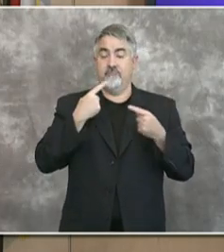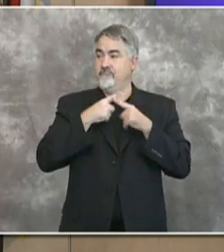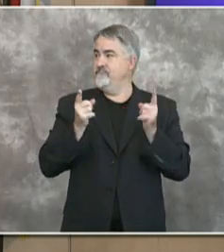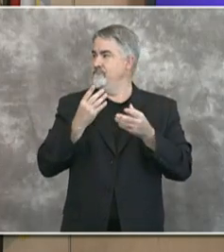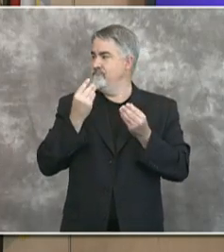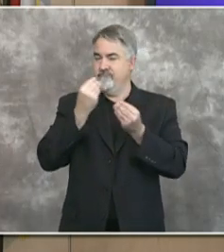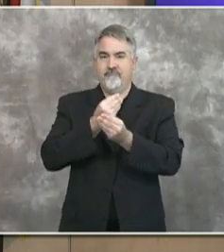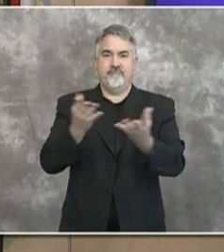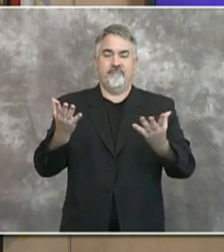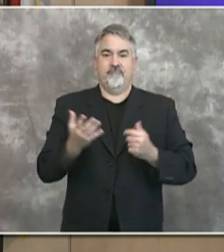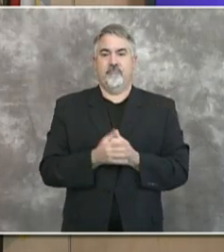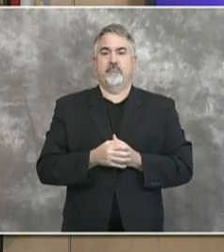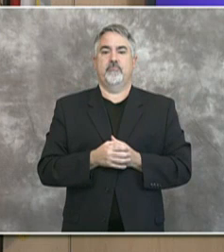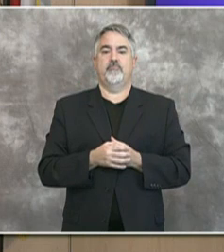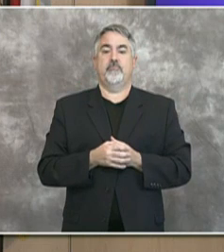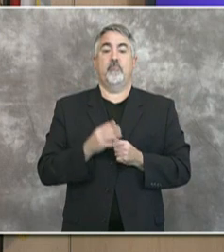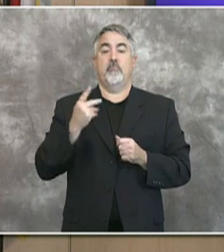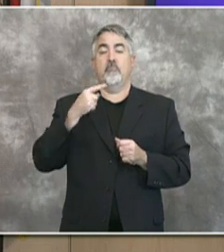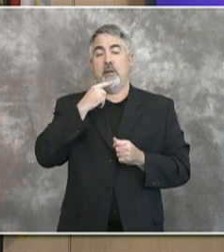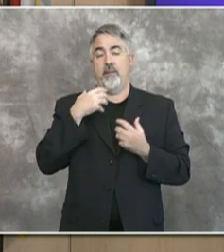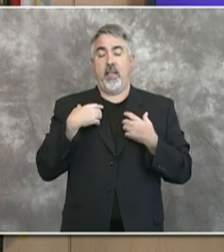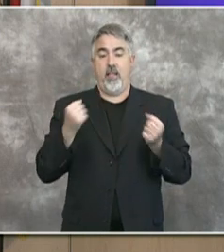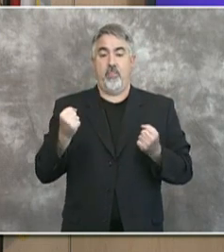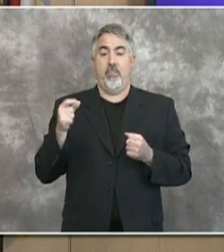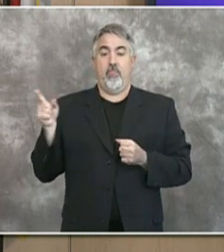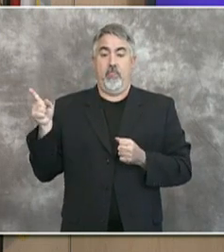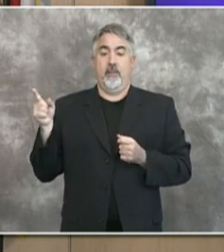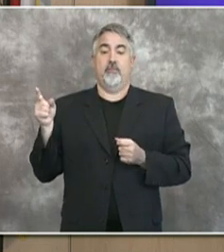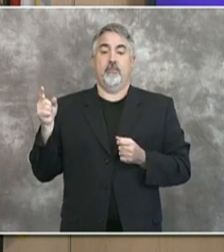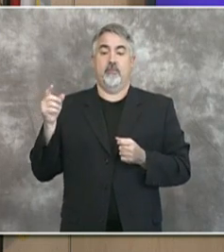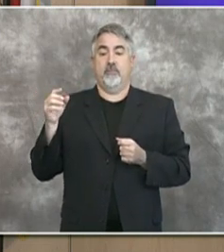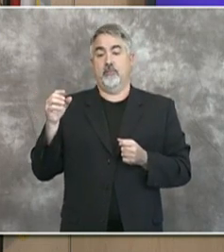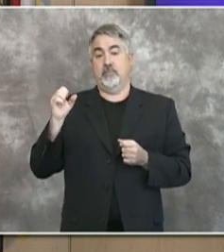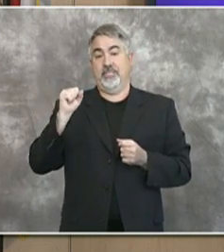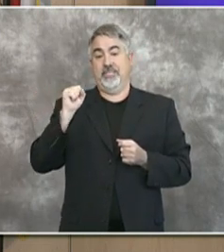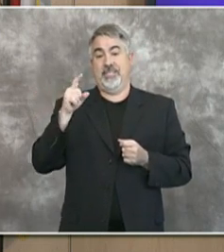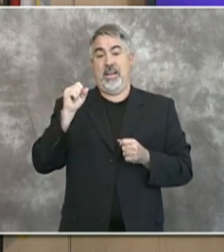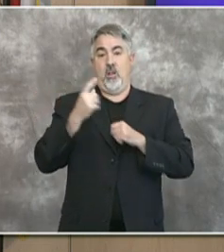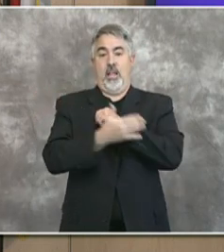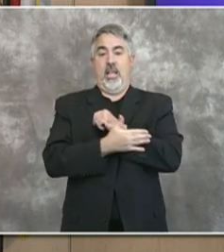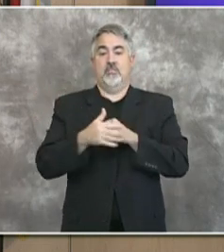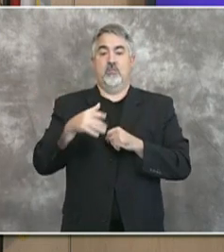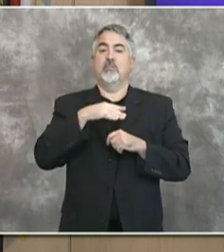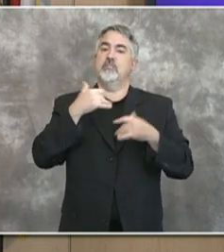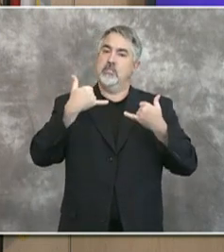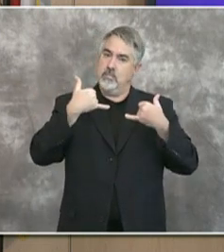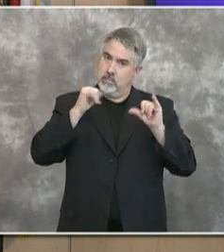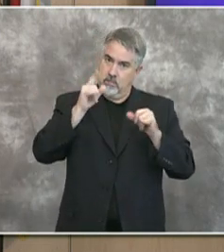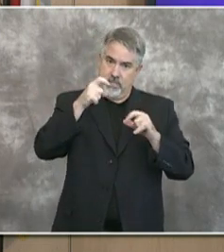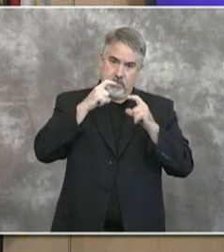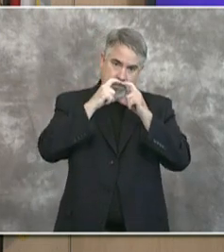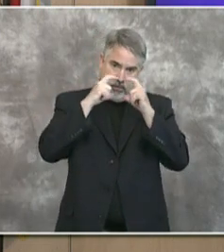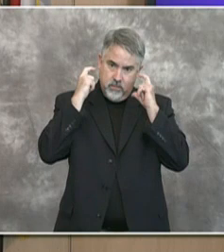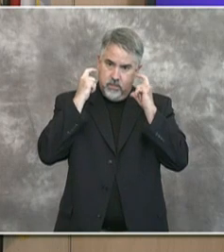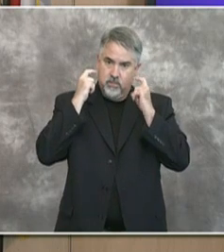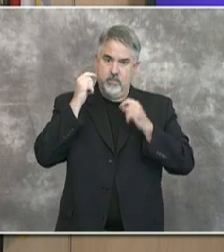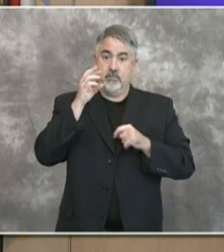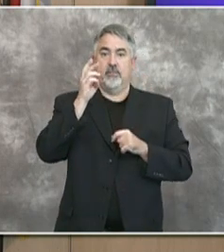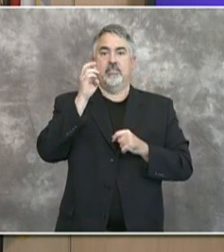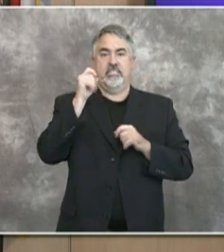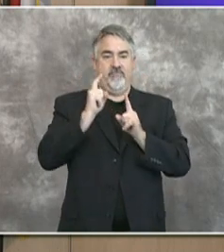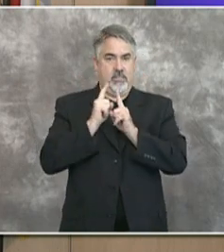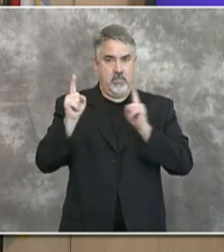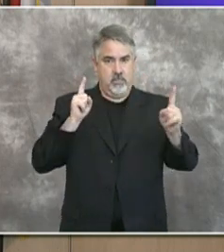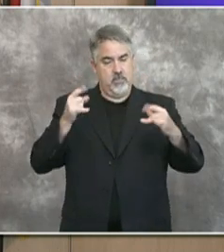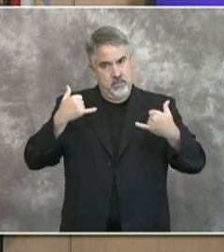order requiring face coverings throughout San Diego County whenever you are within 6 feet of a non-household member.